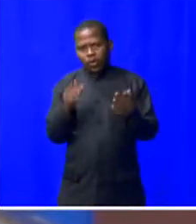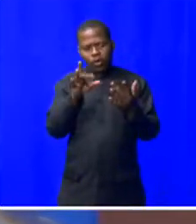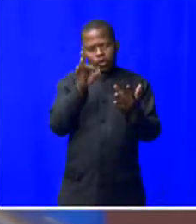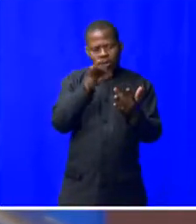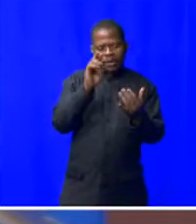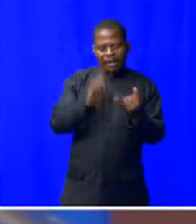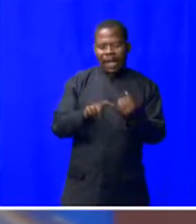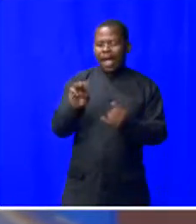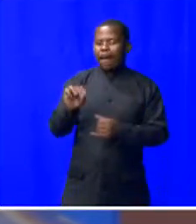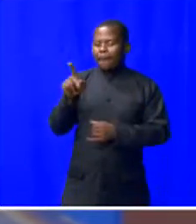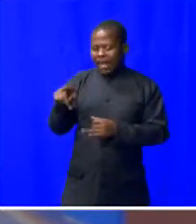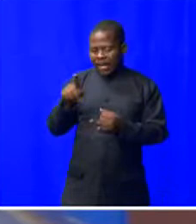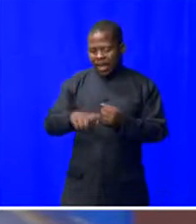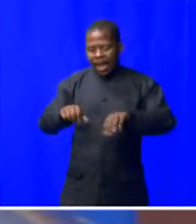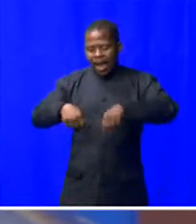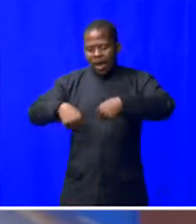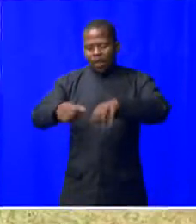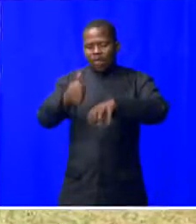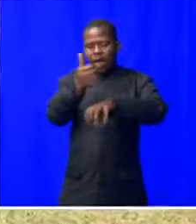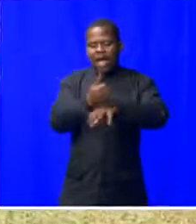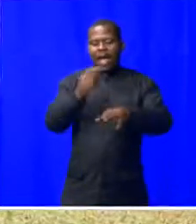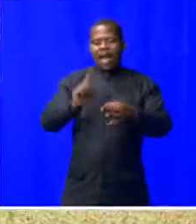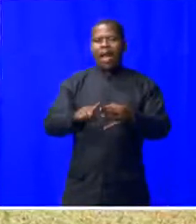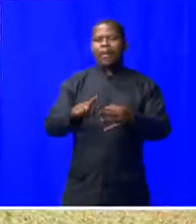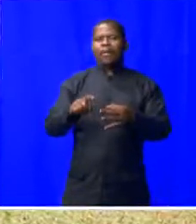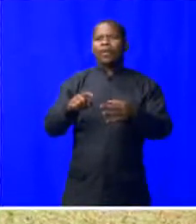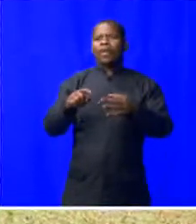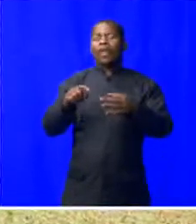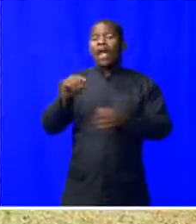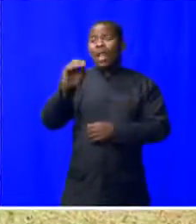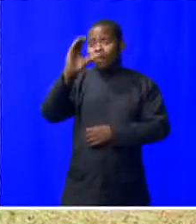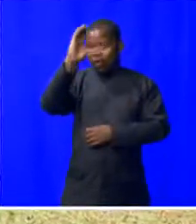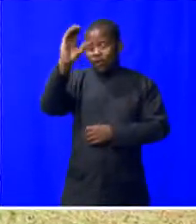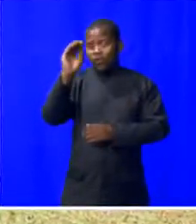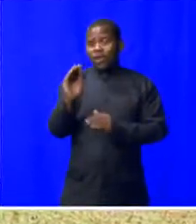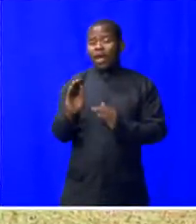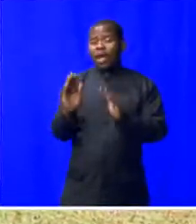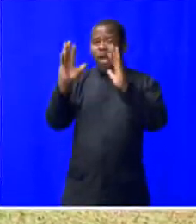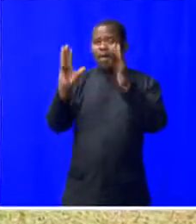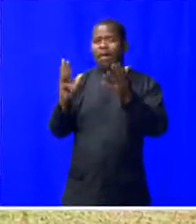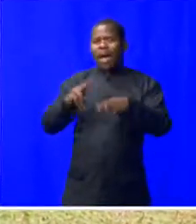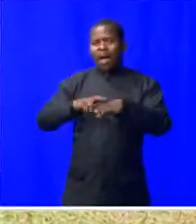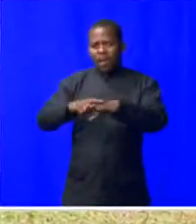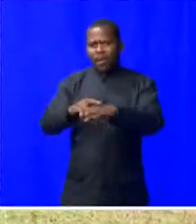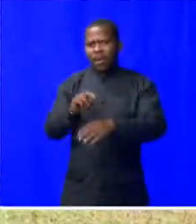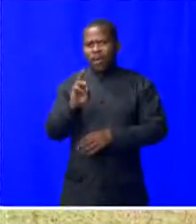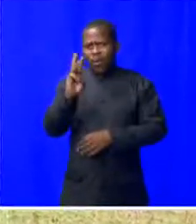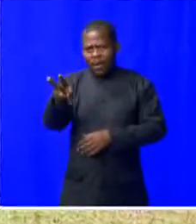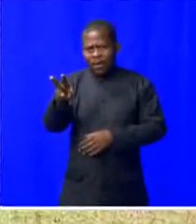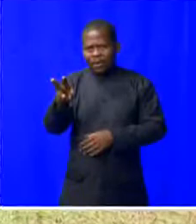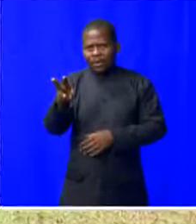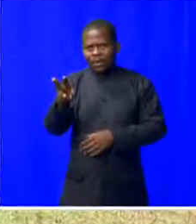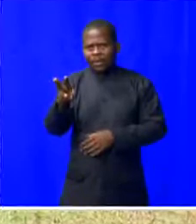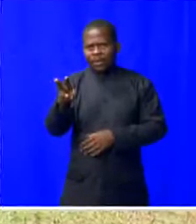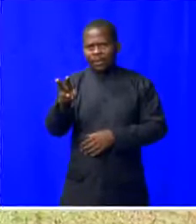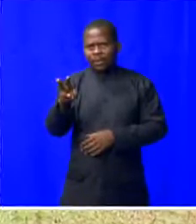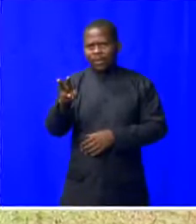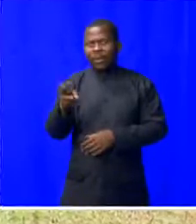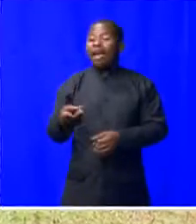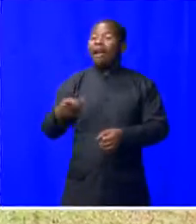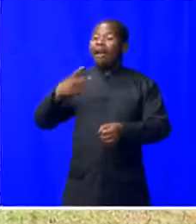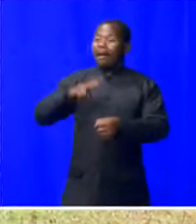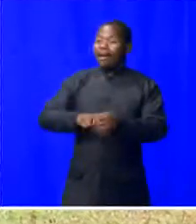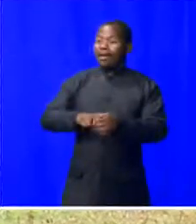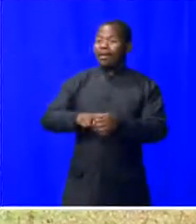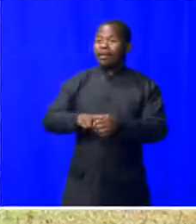salo lilunga lephalamende imvuna yenkundla kanye nabo bucopho singakufika ke Lulu kwakuthi vele